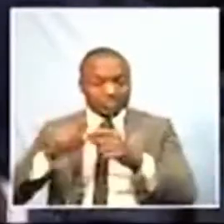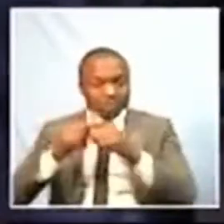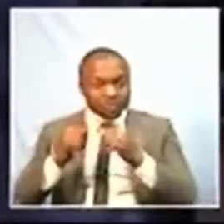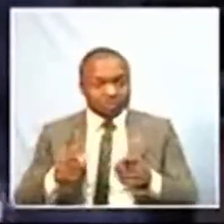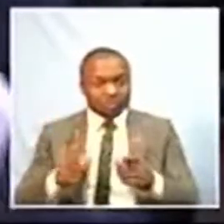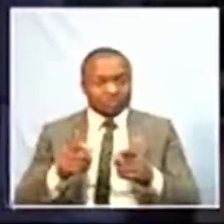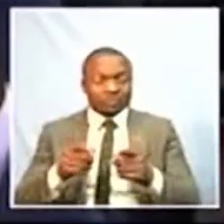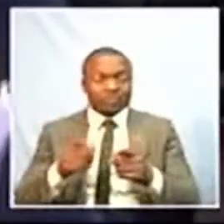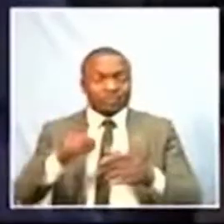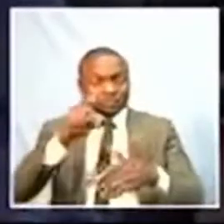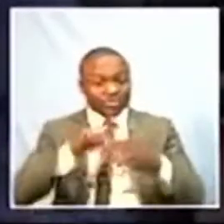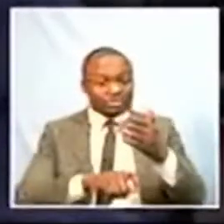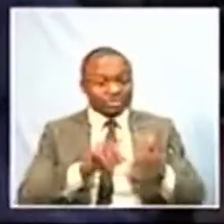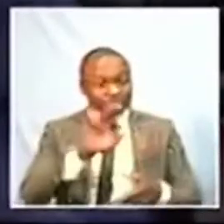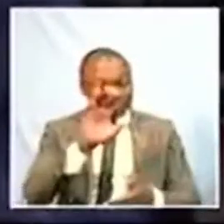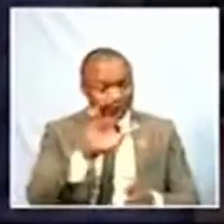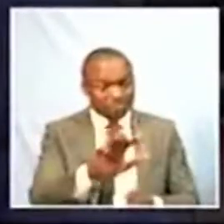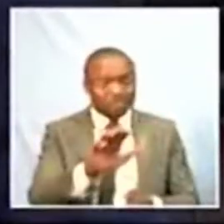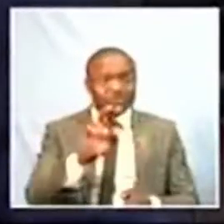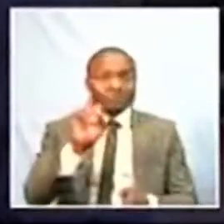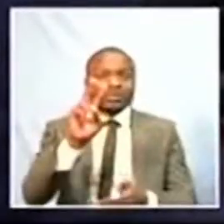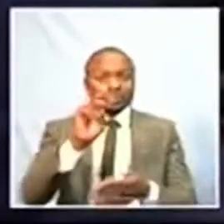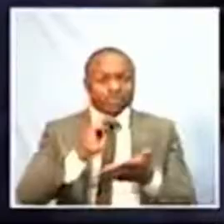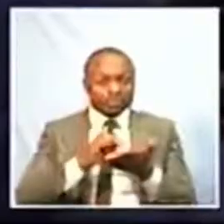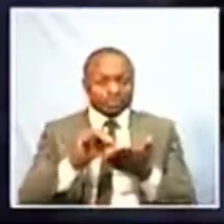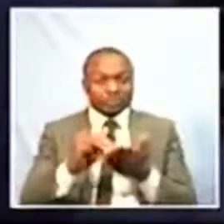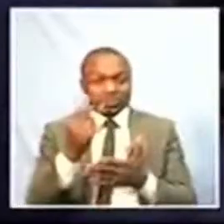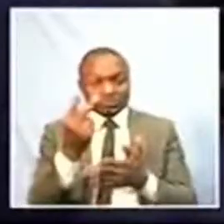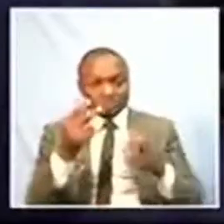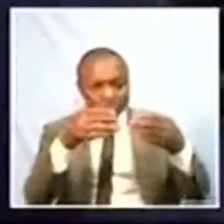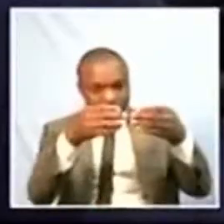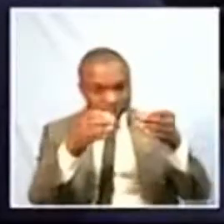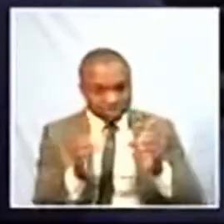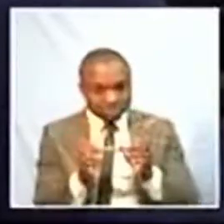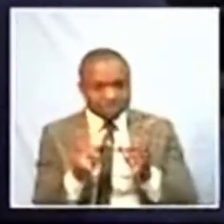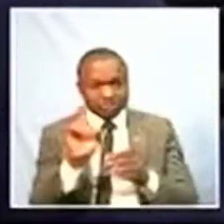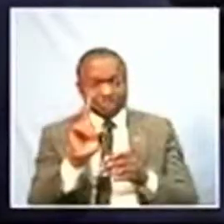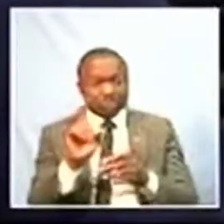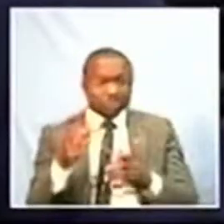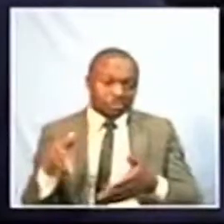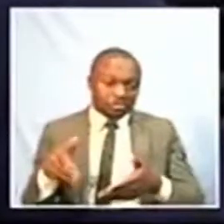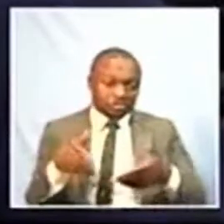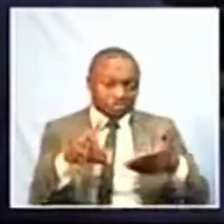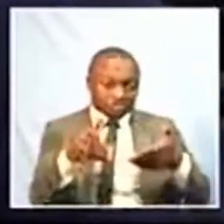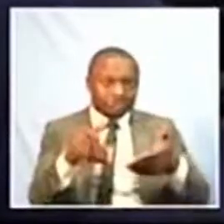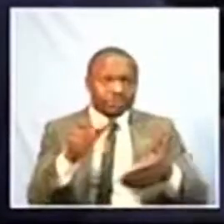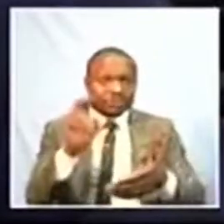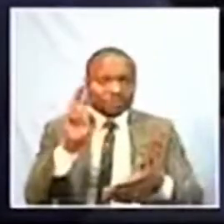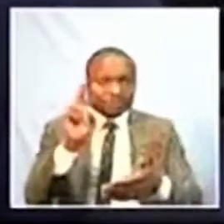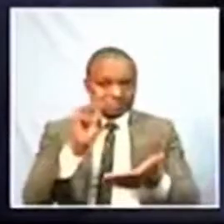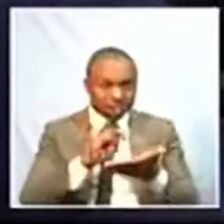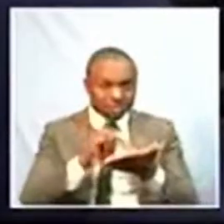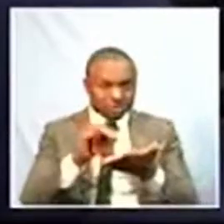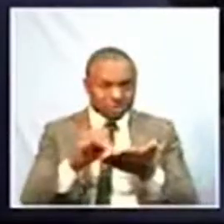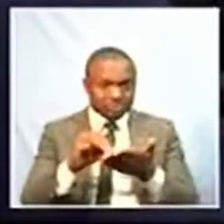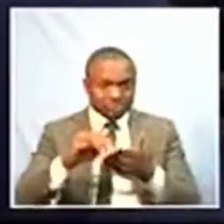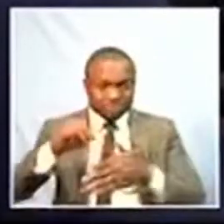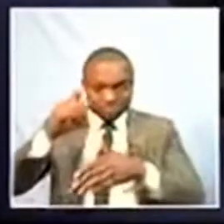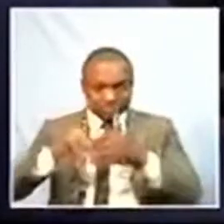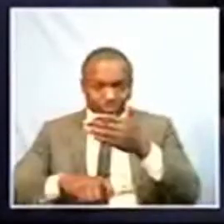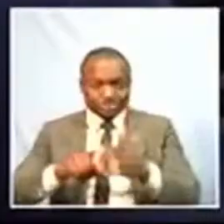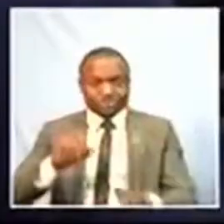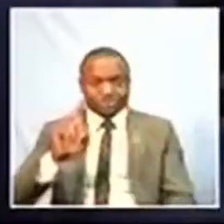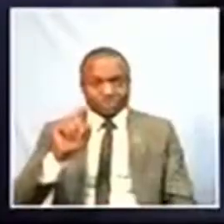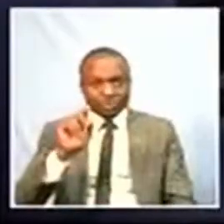there is a 2 million sitting for the two constituencies? Where are you going to get to take the extra 2 million that you will deduct in